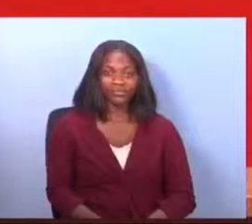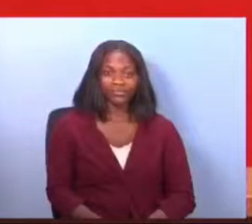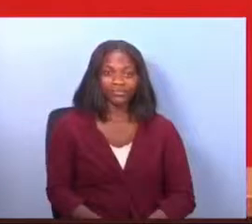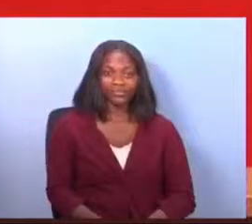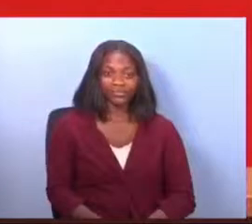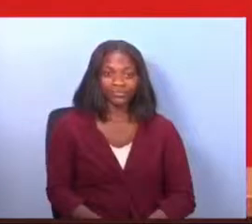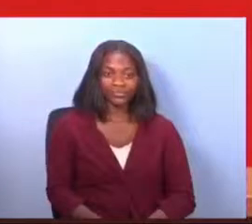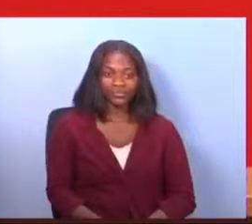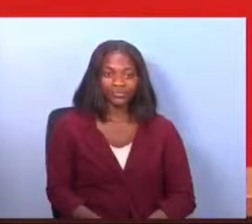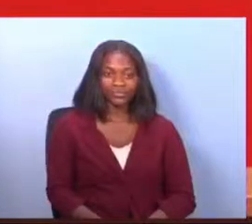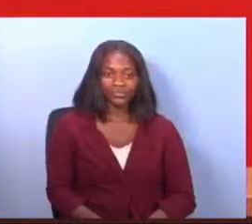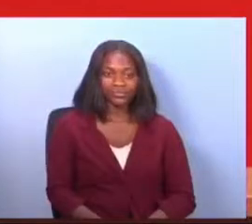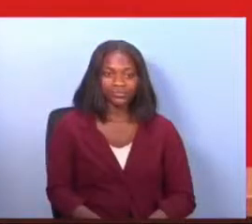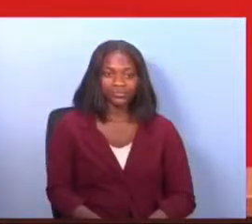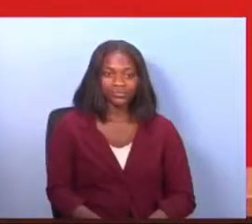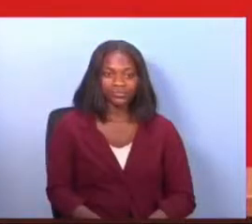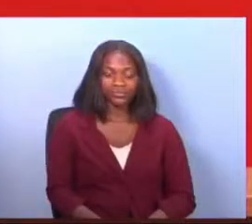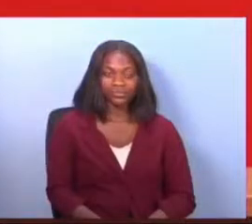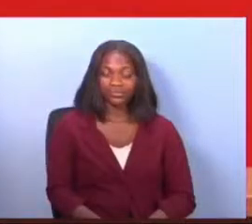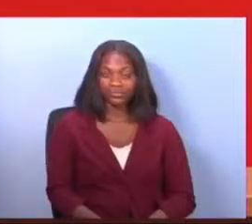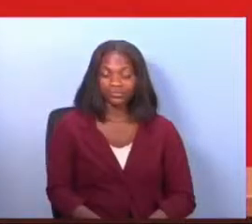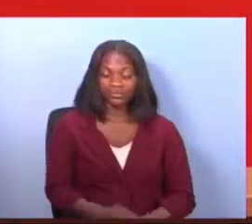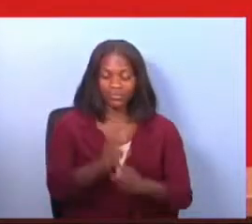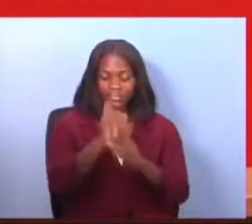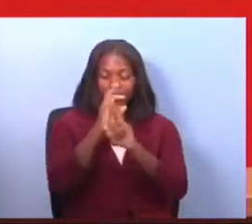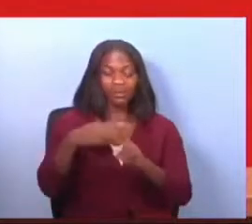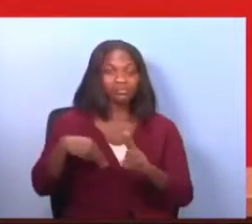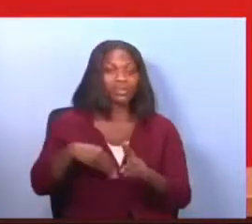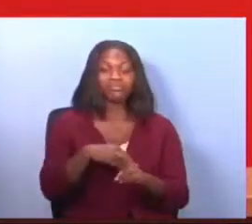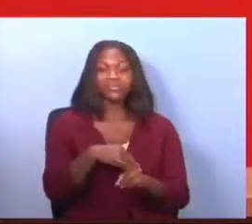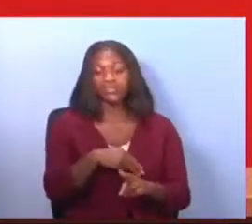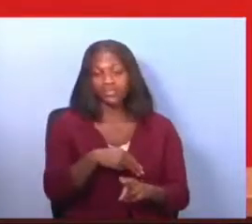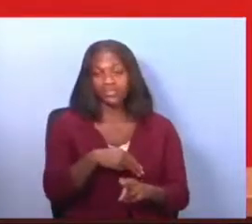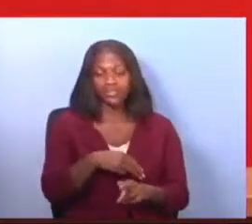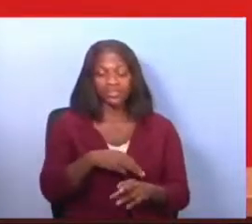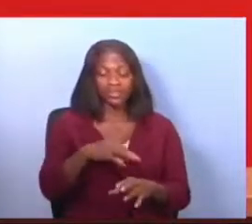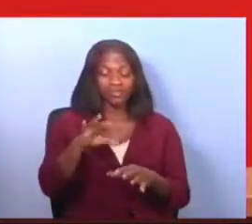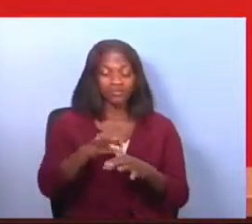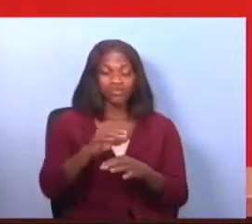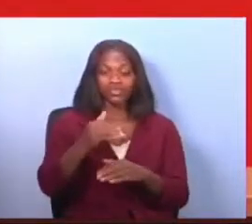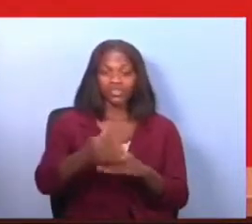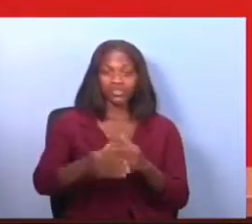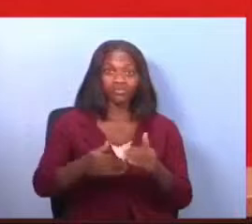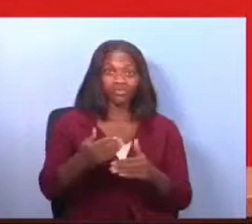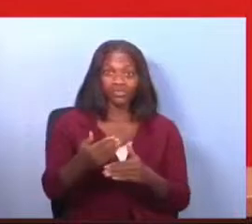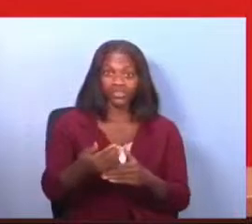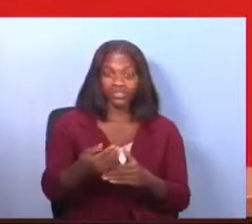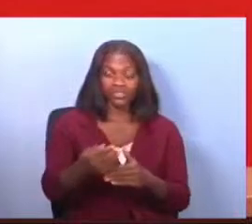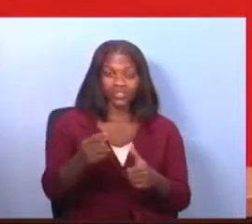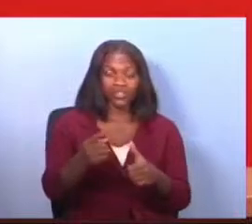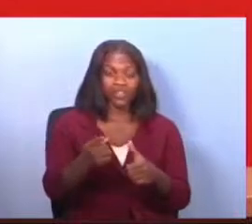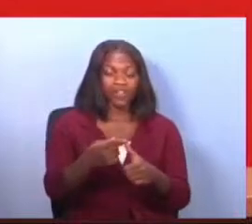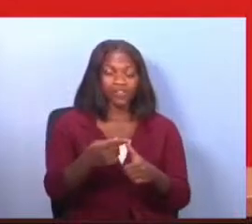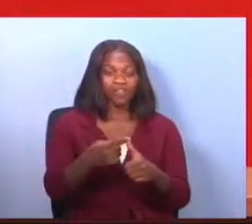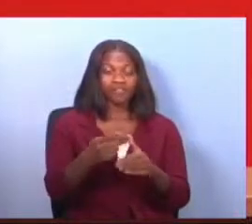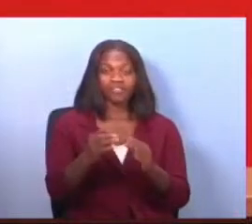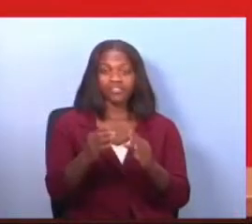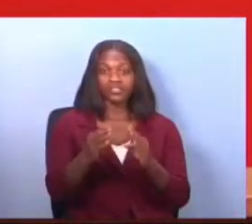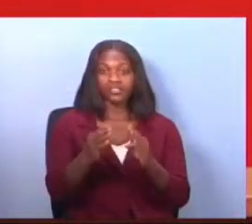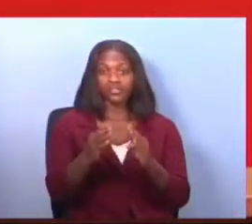Honorable members, the vote and proceedings of the first sitting, dated Wednesday, 8th